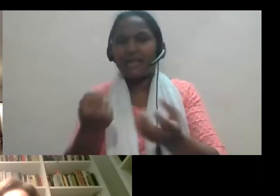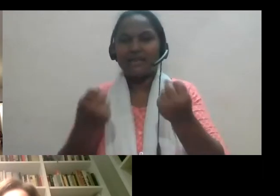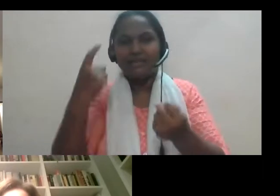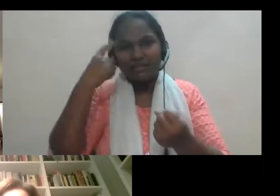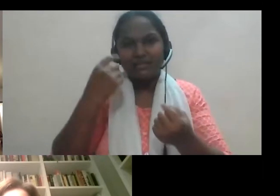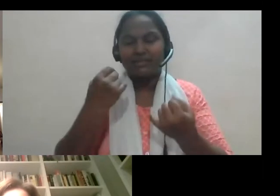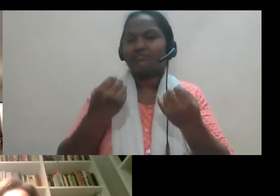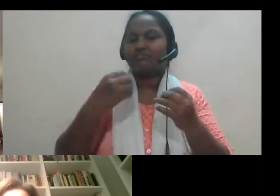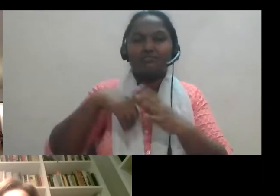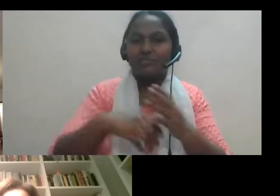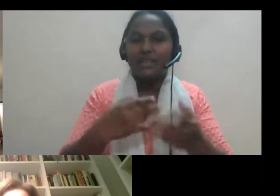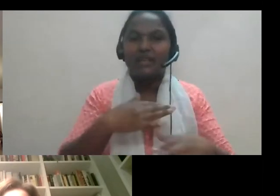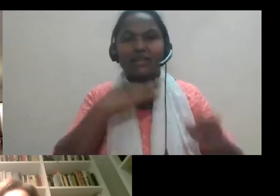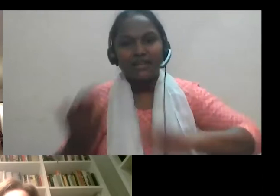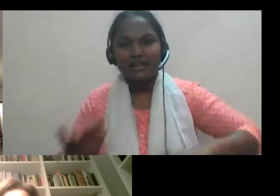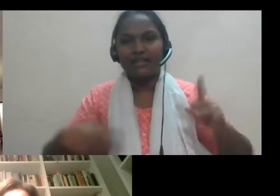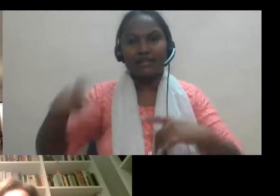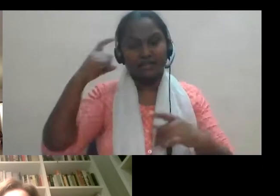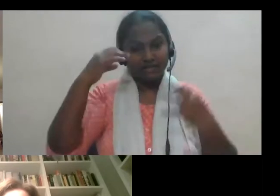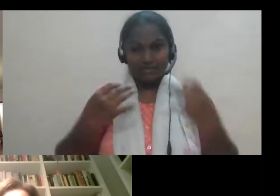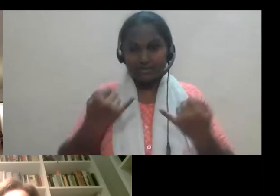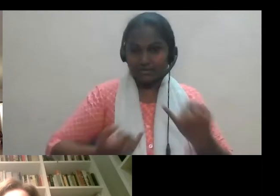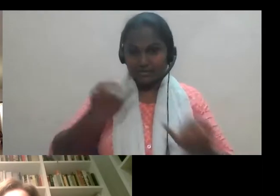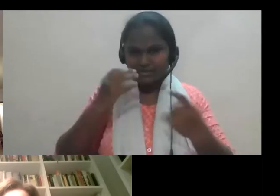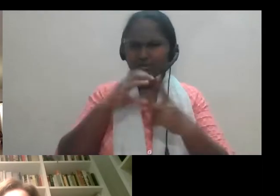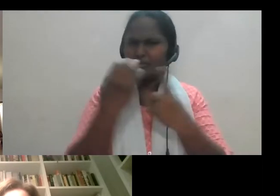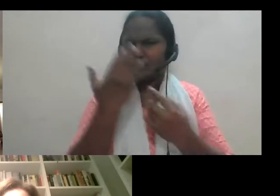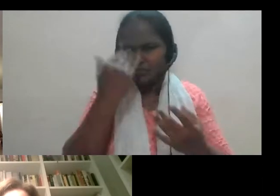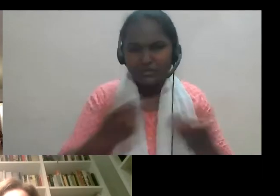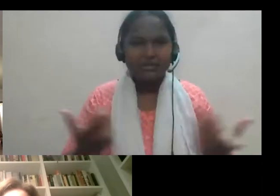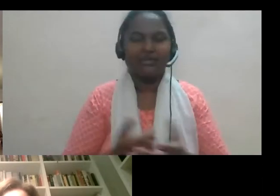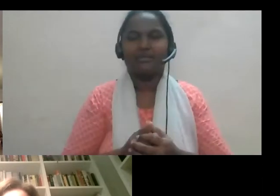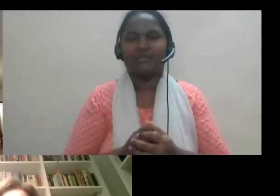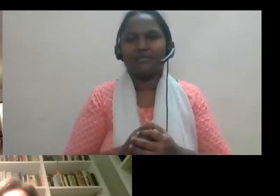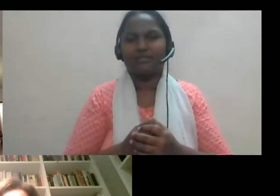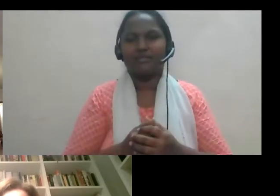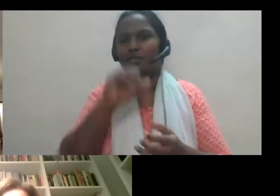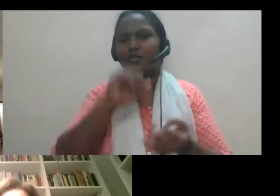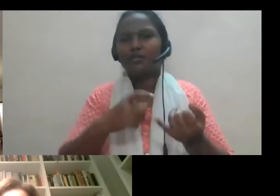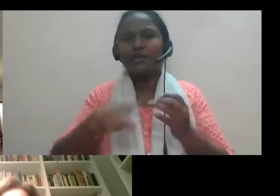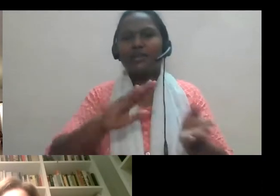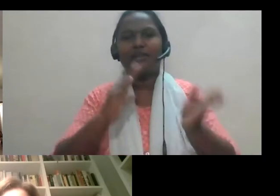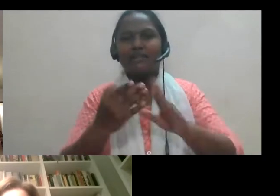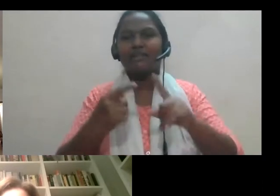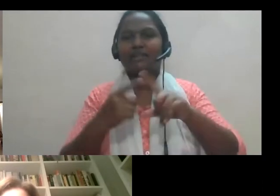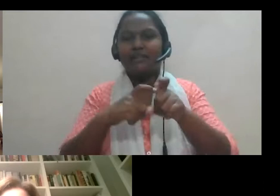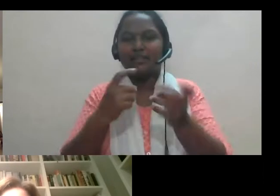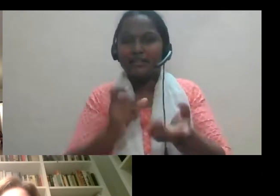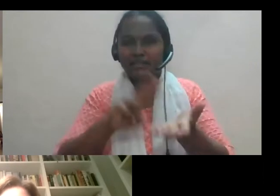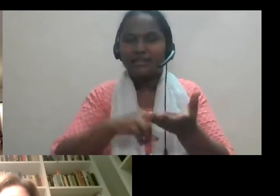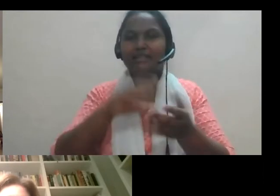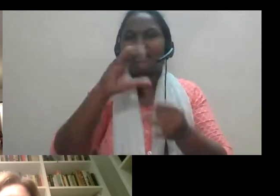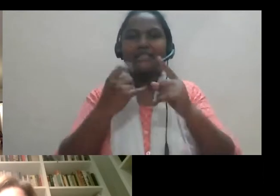debt. But Buenos Aires has this really exciting cultural vibe. So what turns you on about the city that you live in?